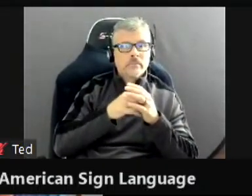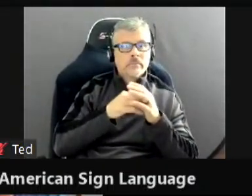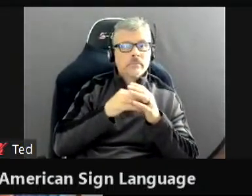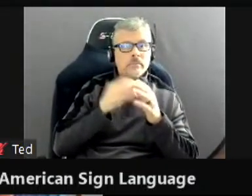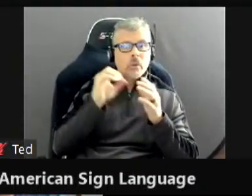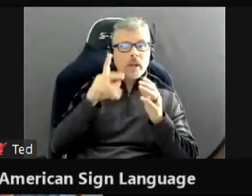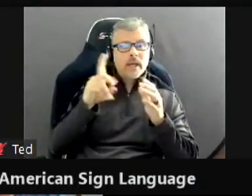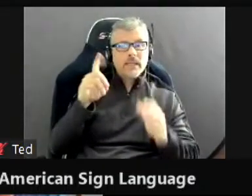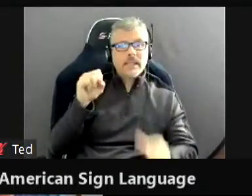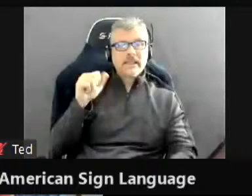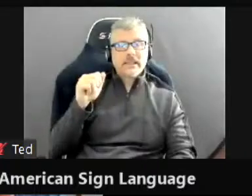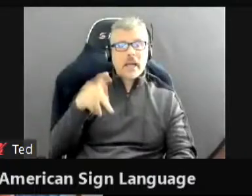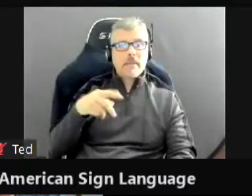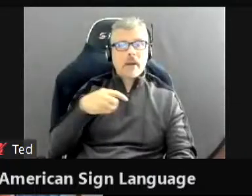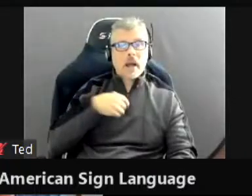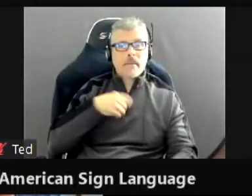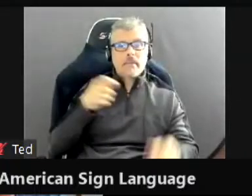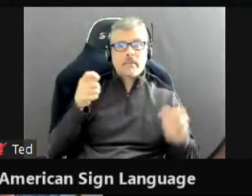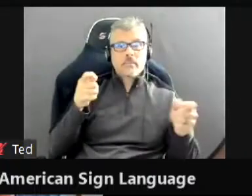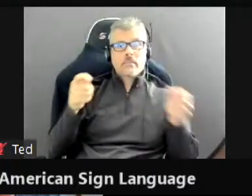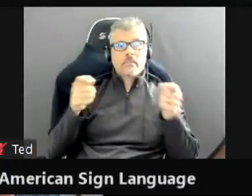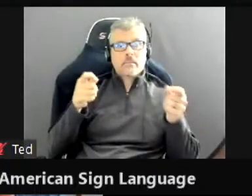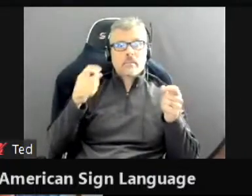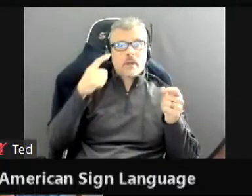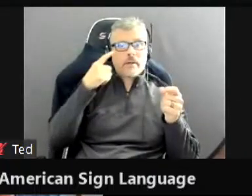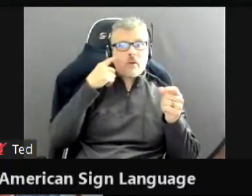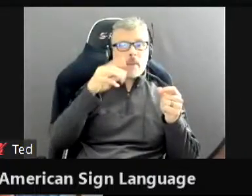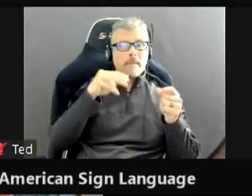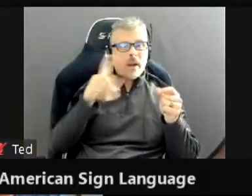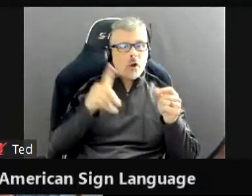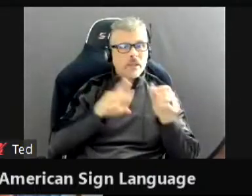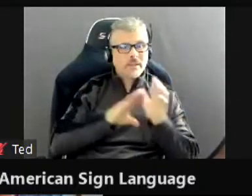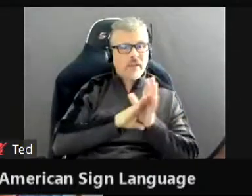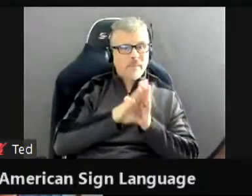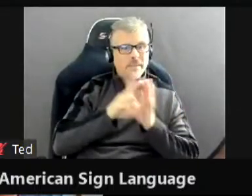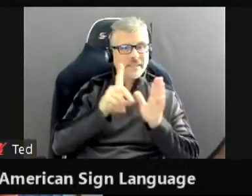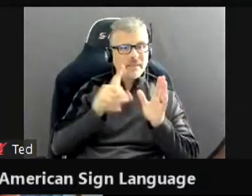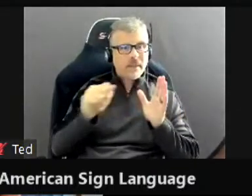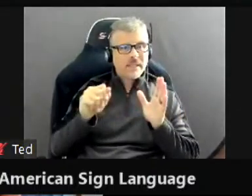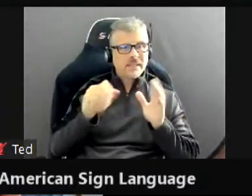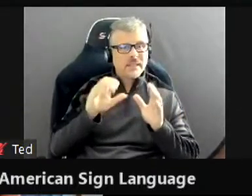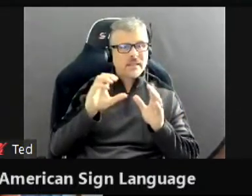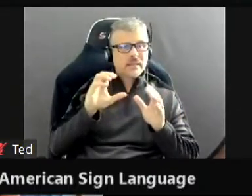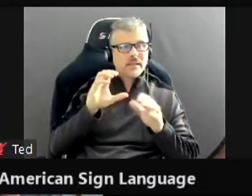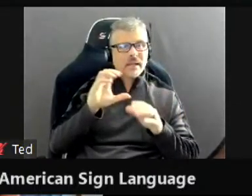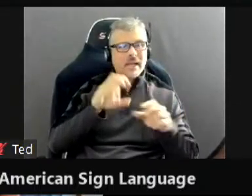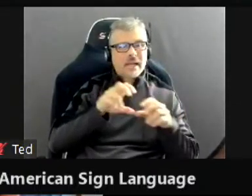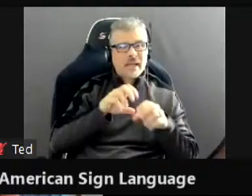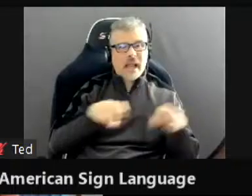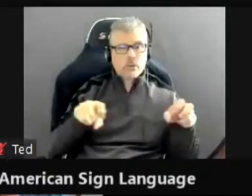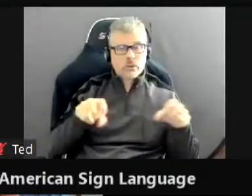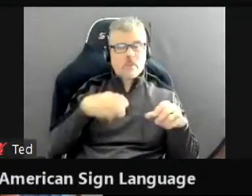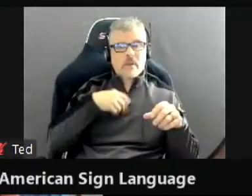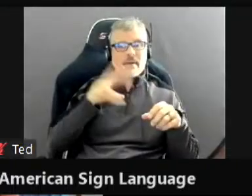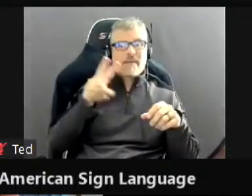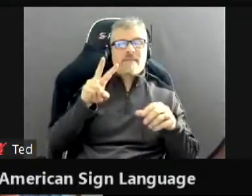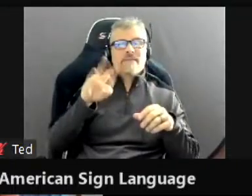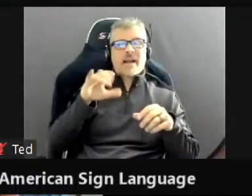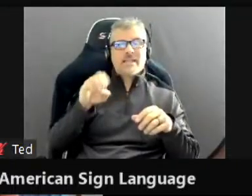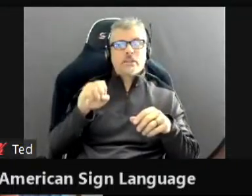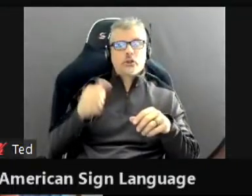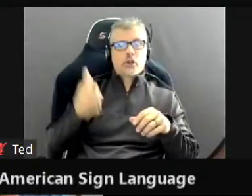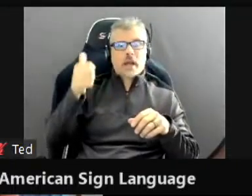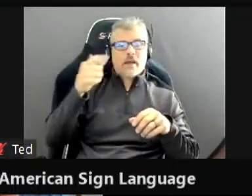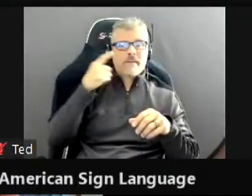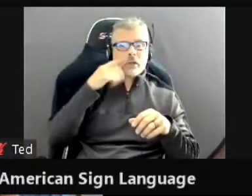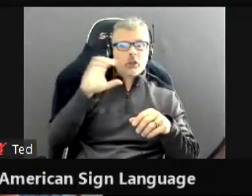DSAP, I am the chair for the Maryland Developmental Disabilities Council. I am vice chair for Charles County CCAC.